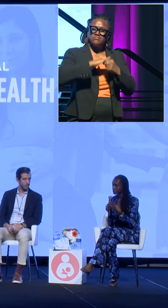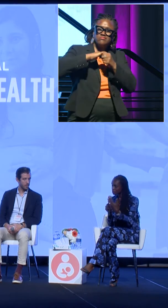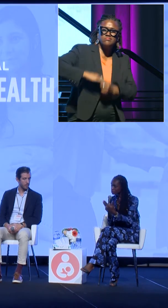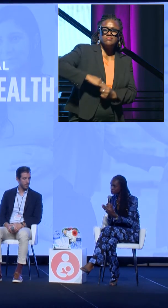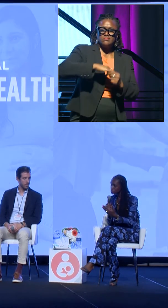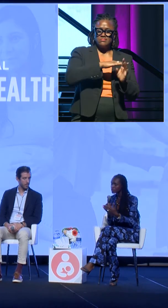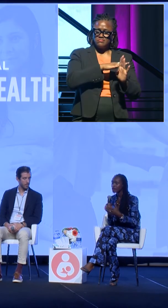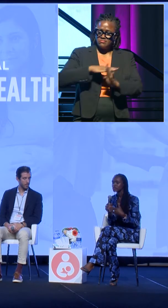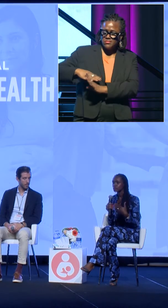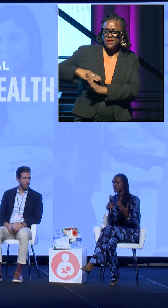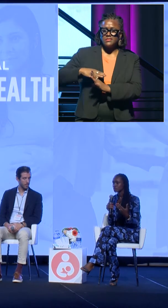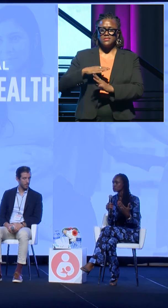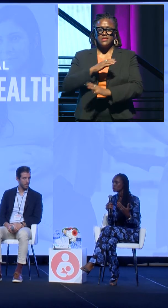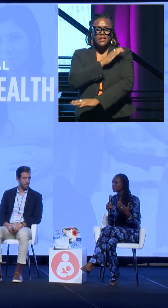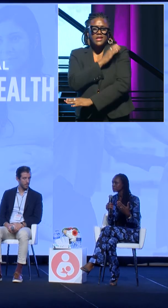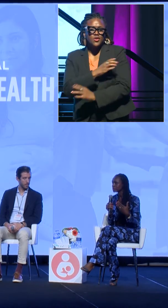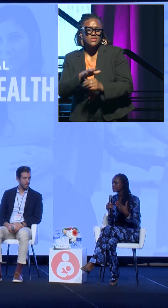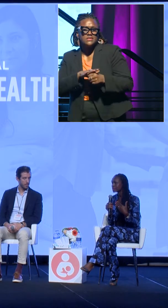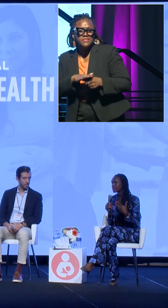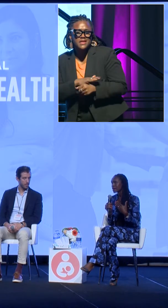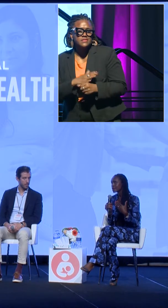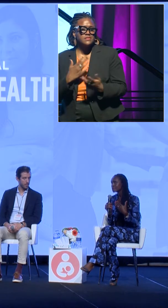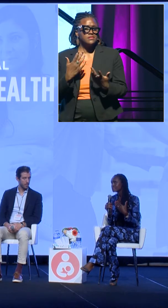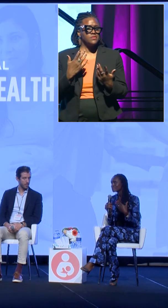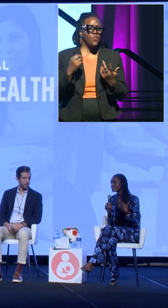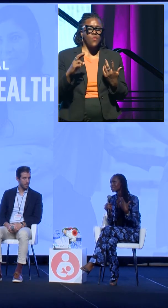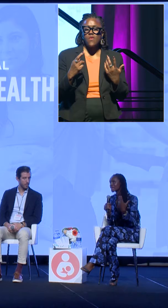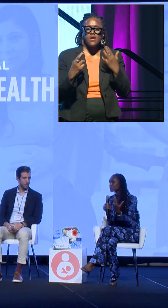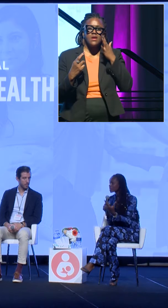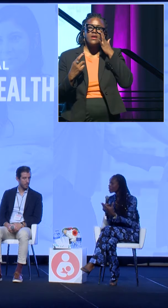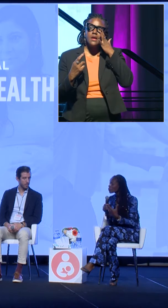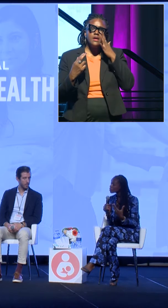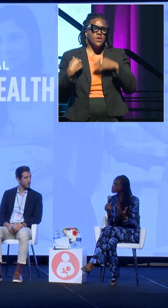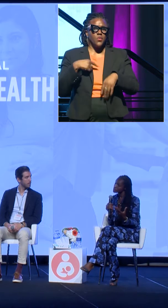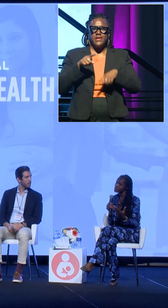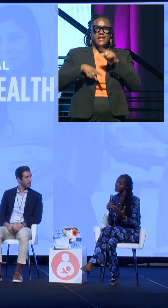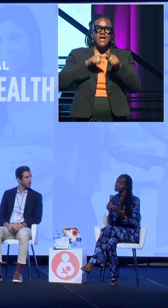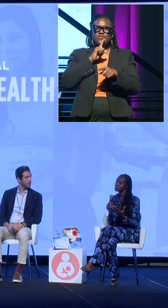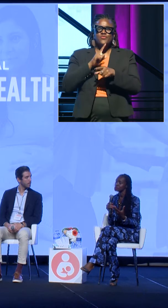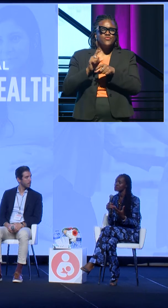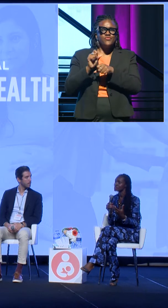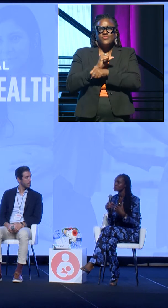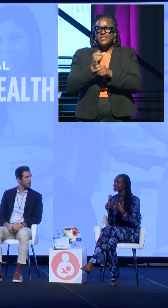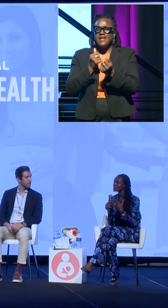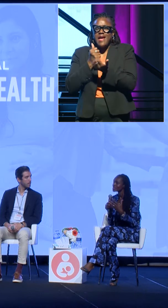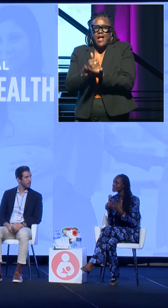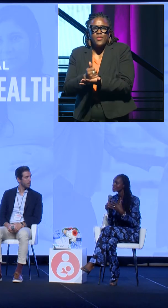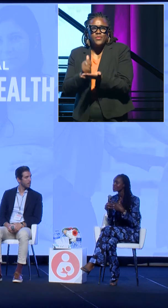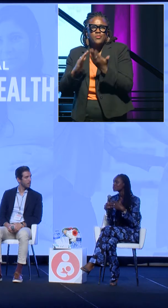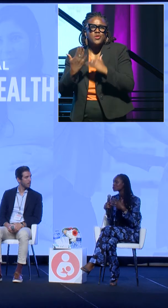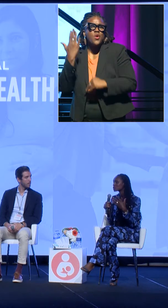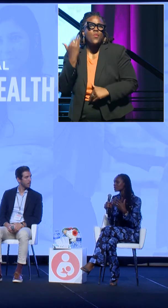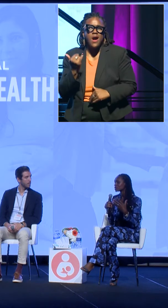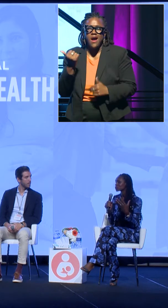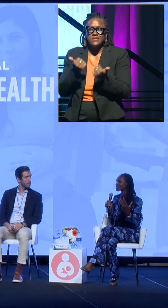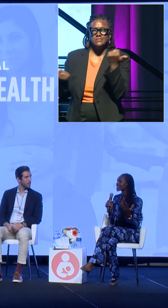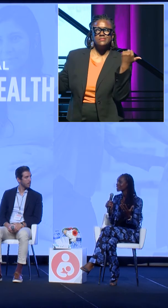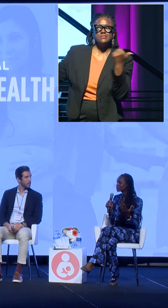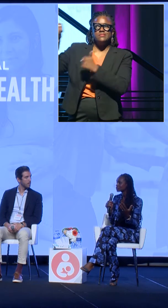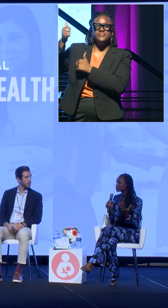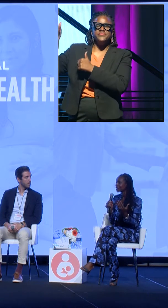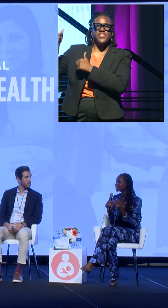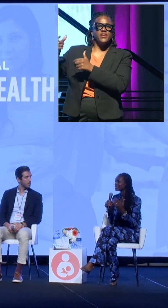that are clinical or out of spaces where we could be able to help our communities more is because those spaces